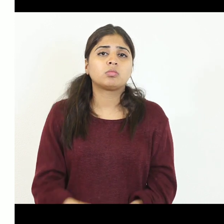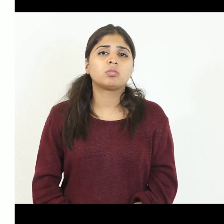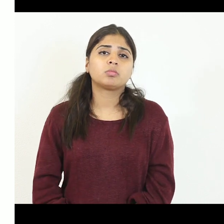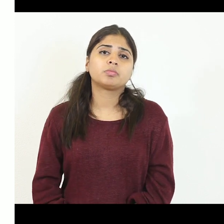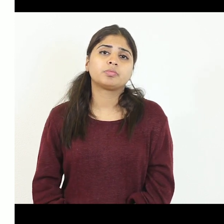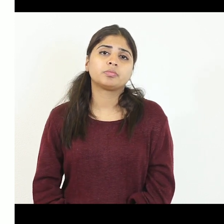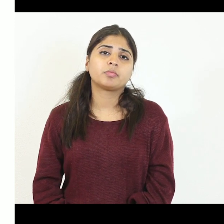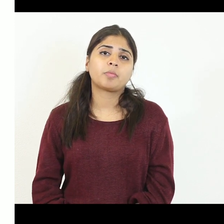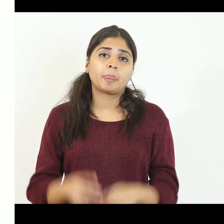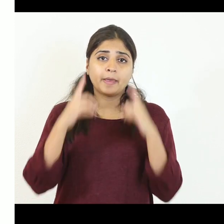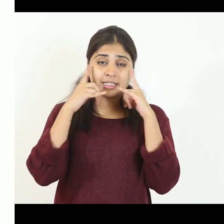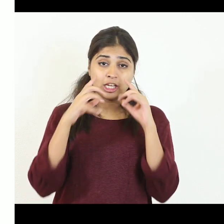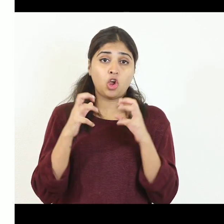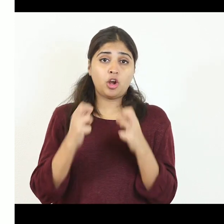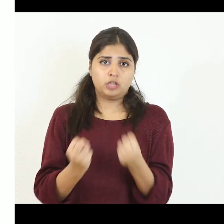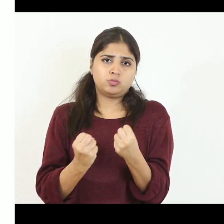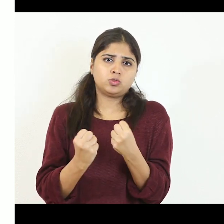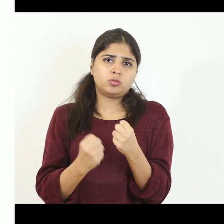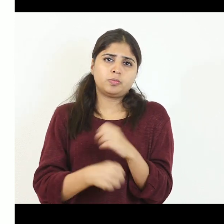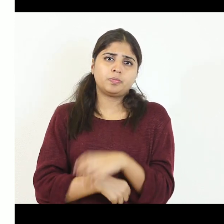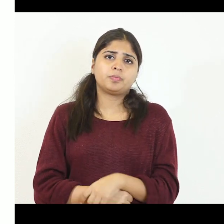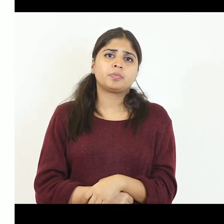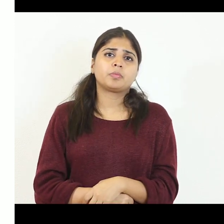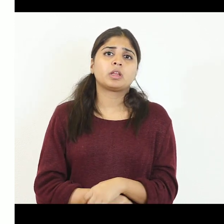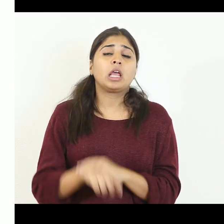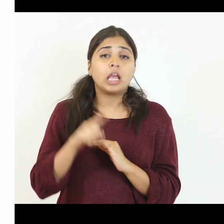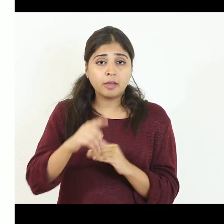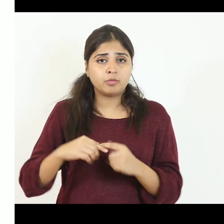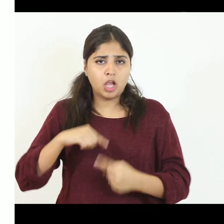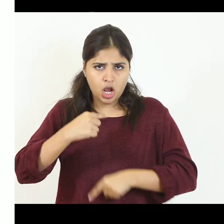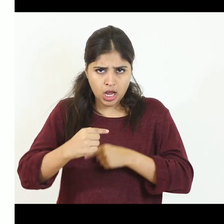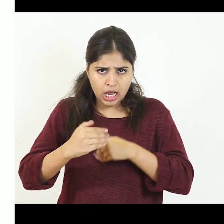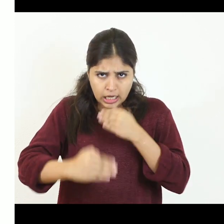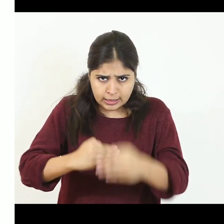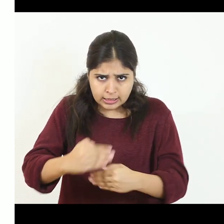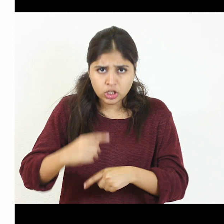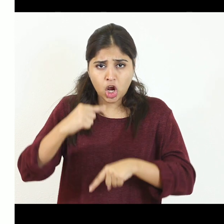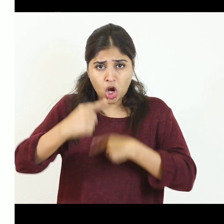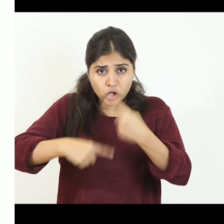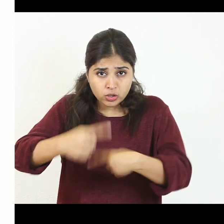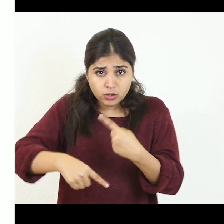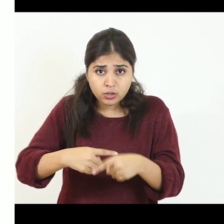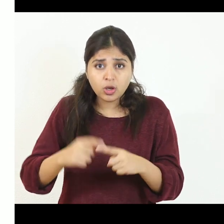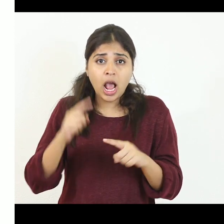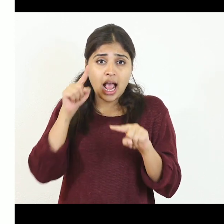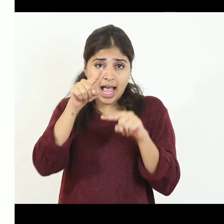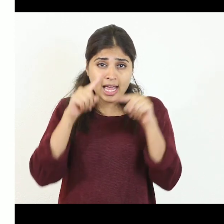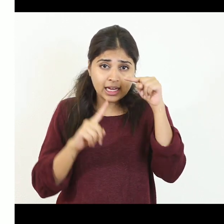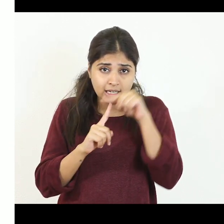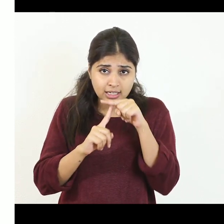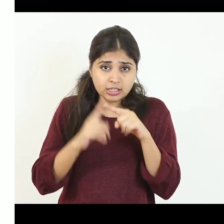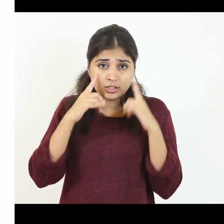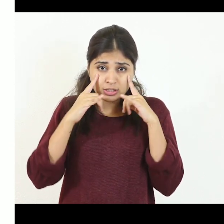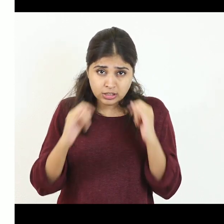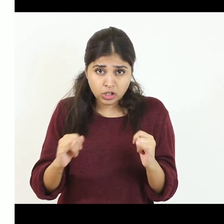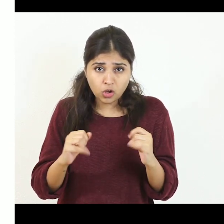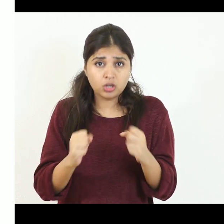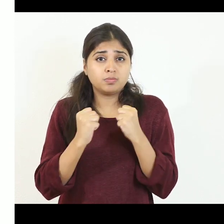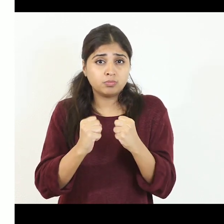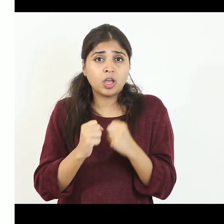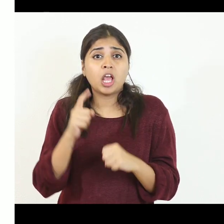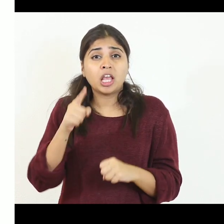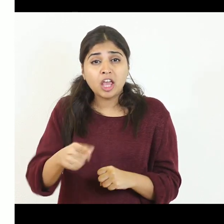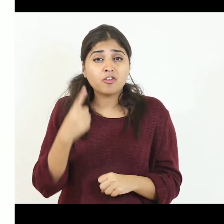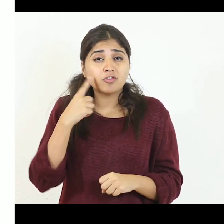Security hardening. Consistent, continual IT security hardening is enterprises' most